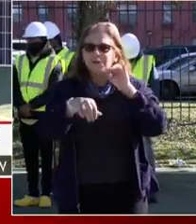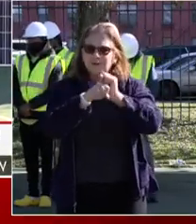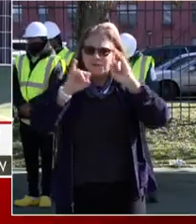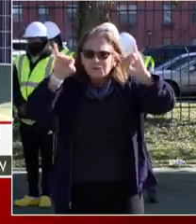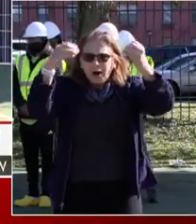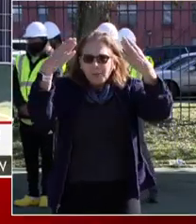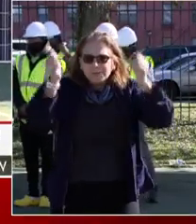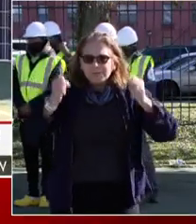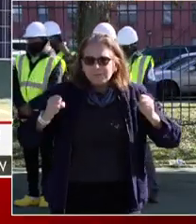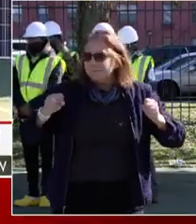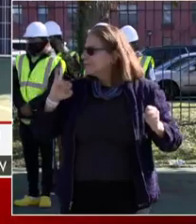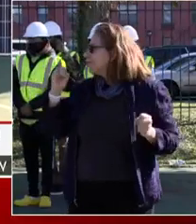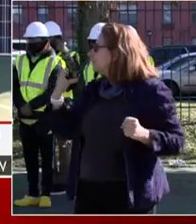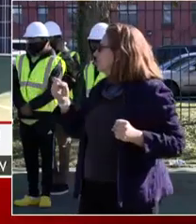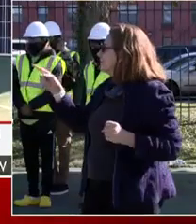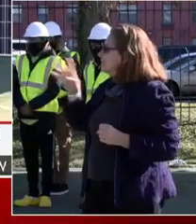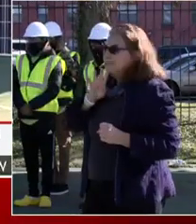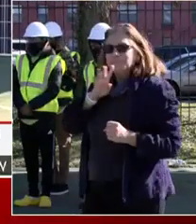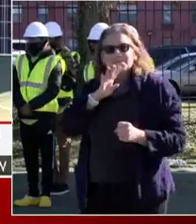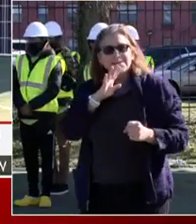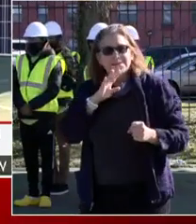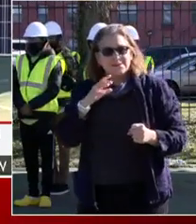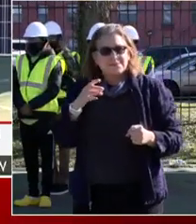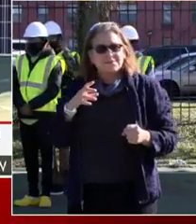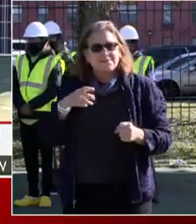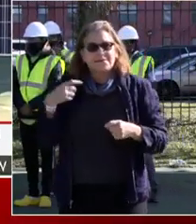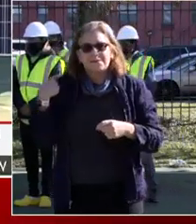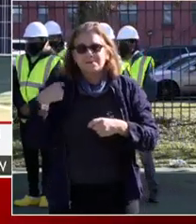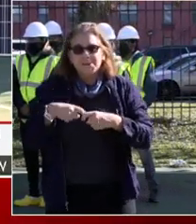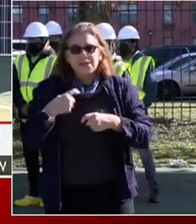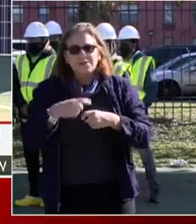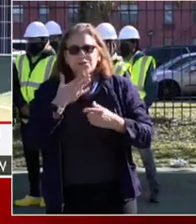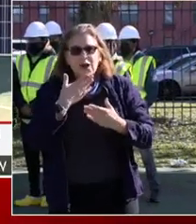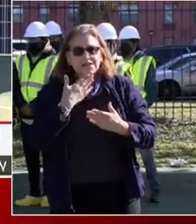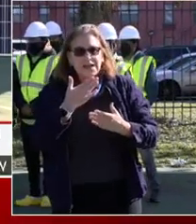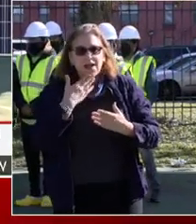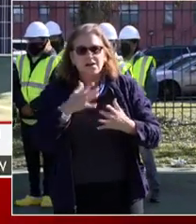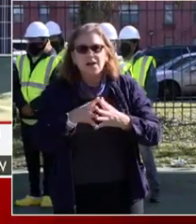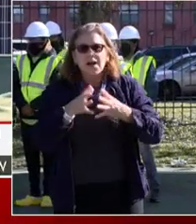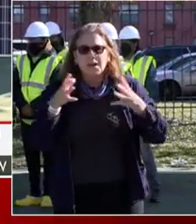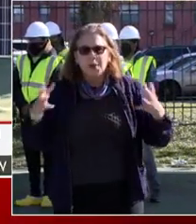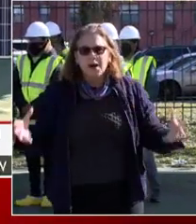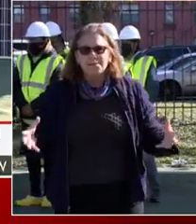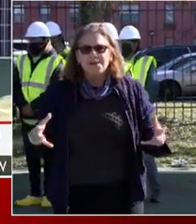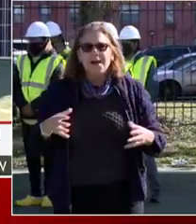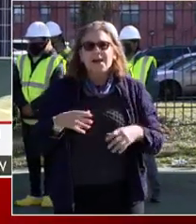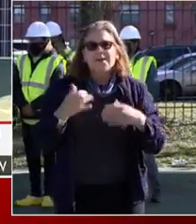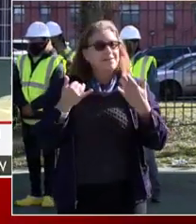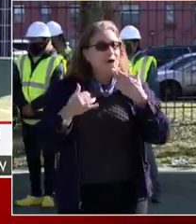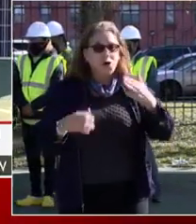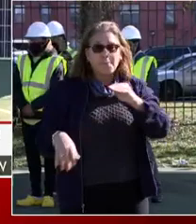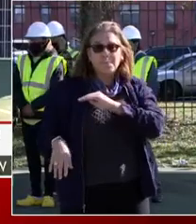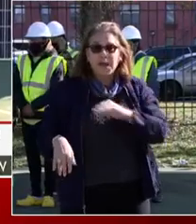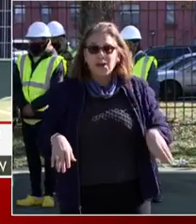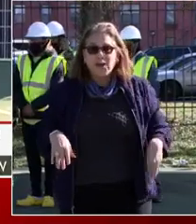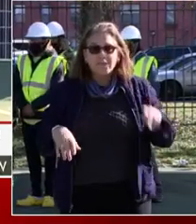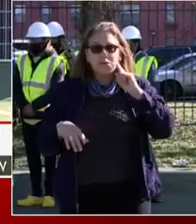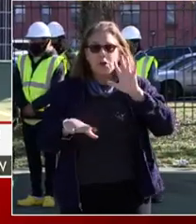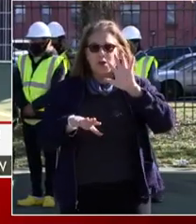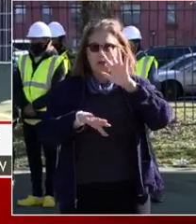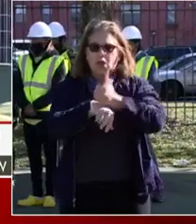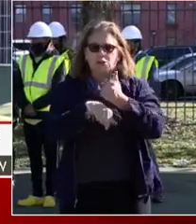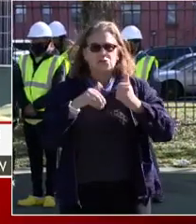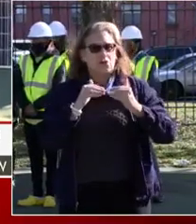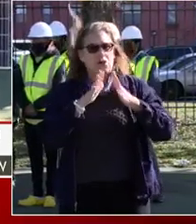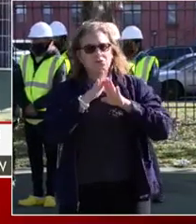Muchas gracias, Alcaldesa Bowser. Thank you very much. Thank you, Madam Mayor, for launching this initiative.